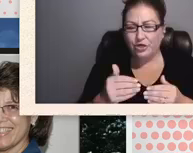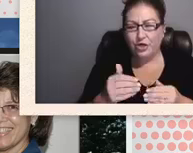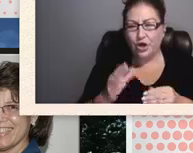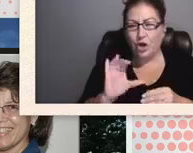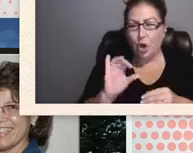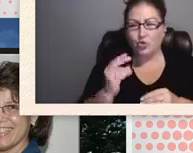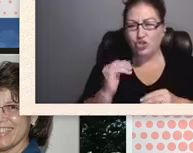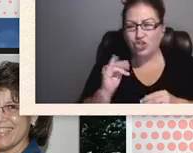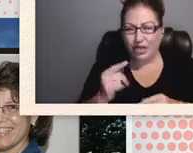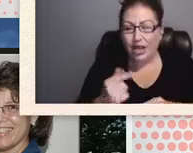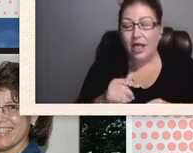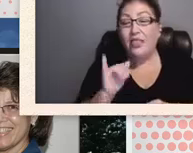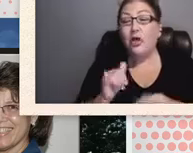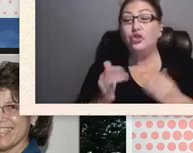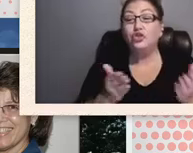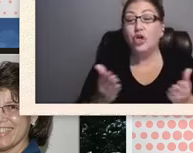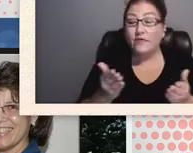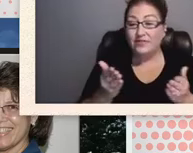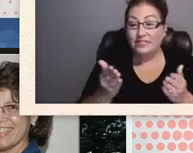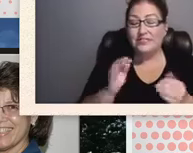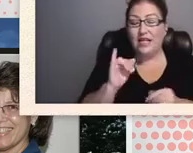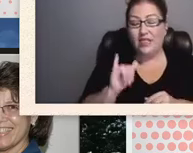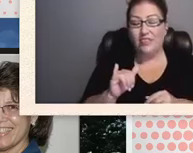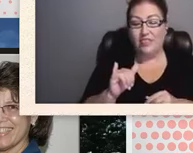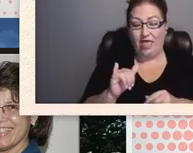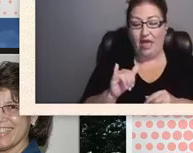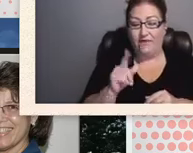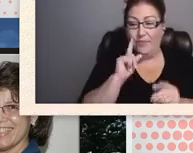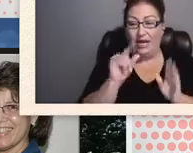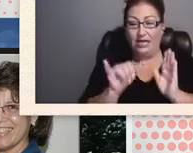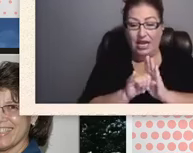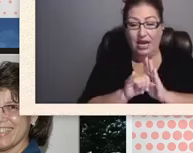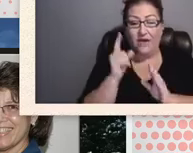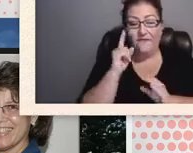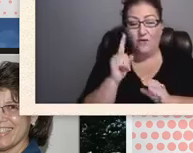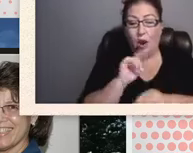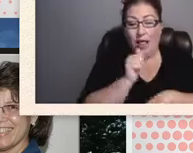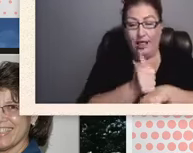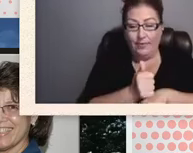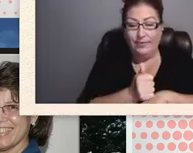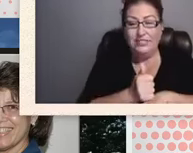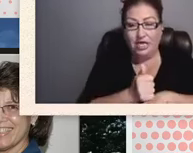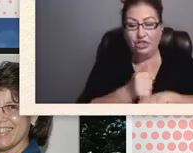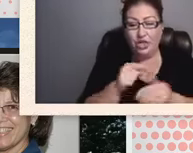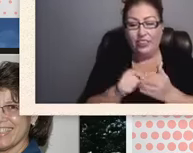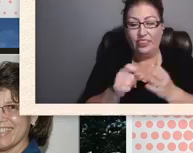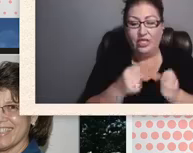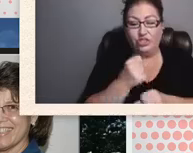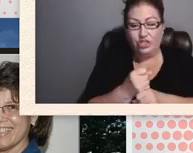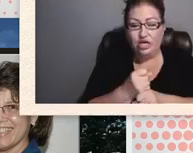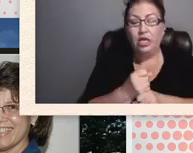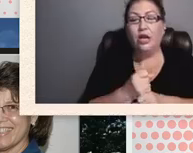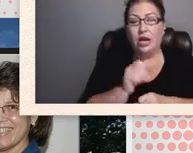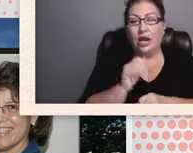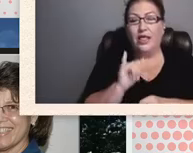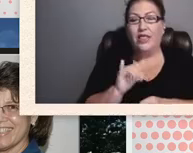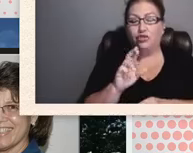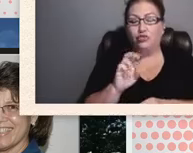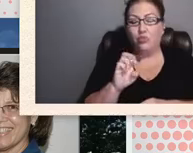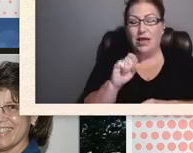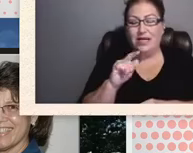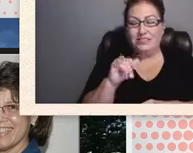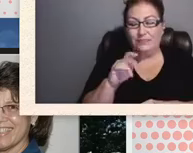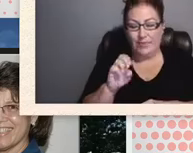The services that have been identified for implementation this year are respite services and